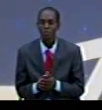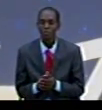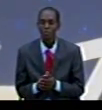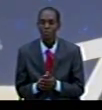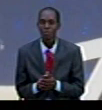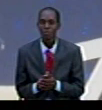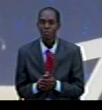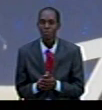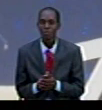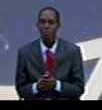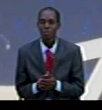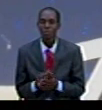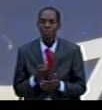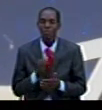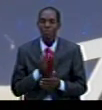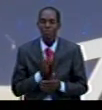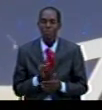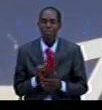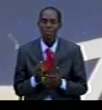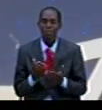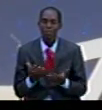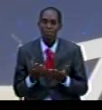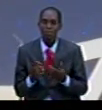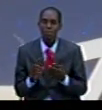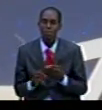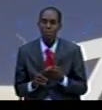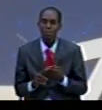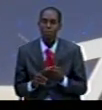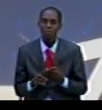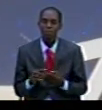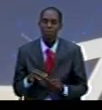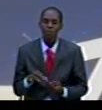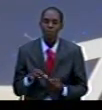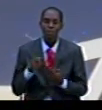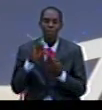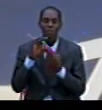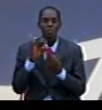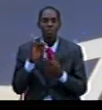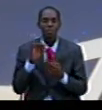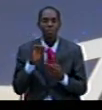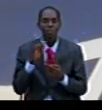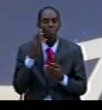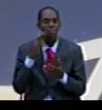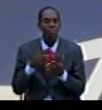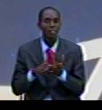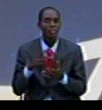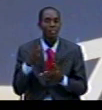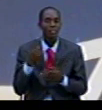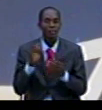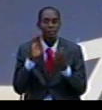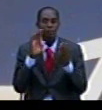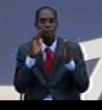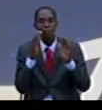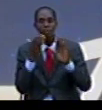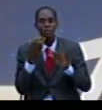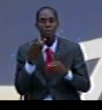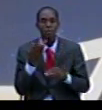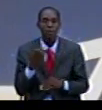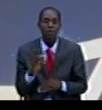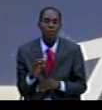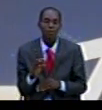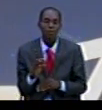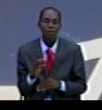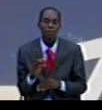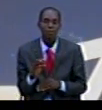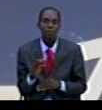Well, I wish to specially recognize the presence of the